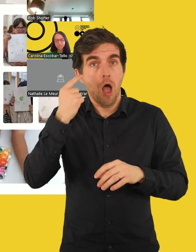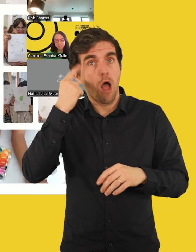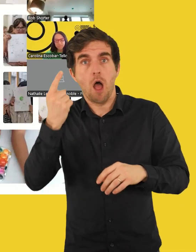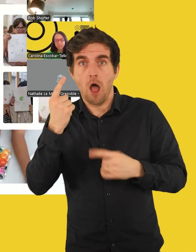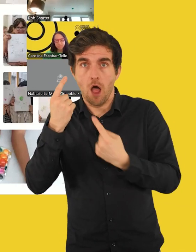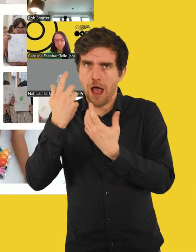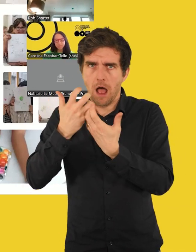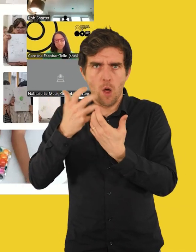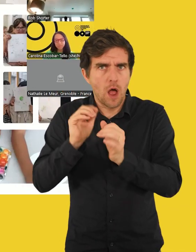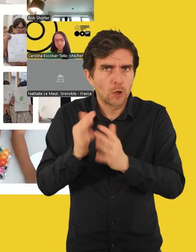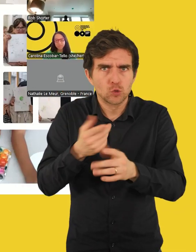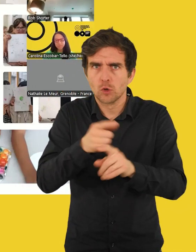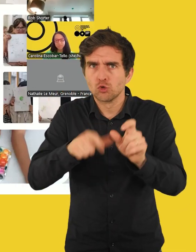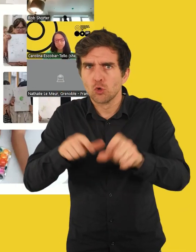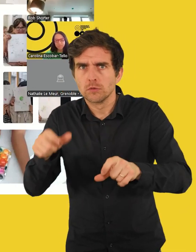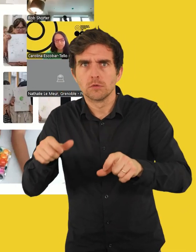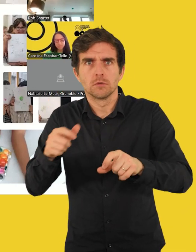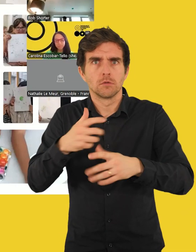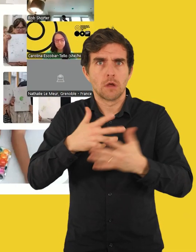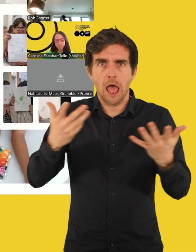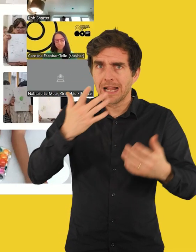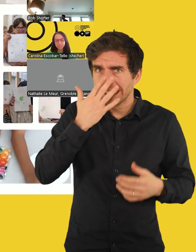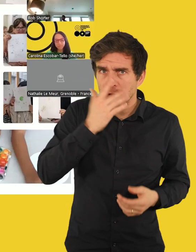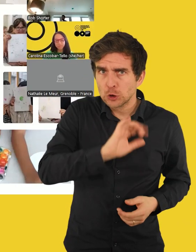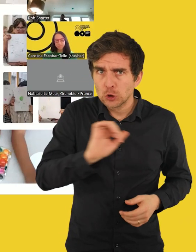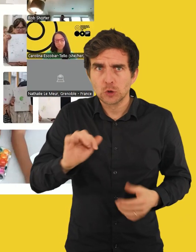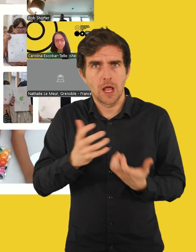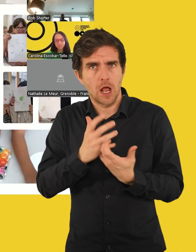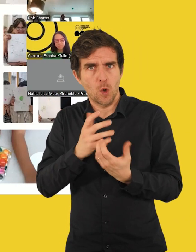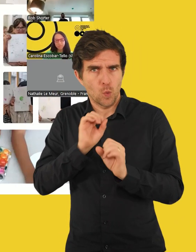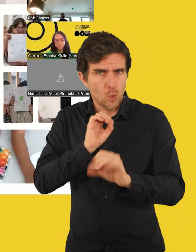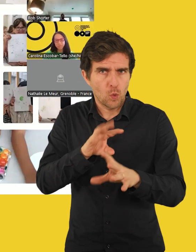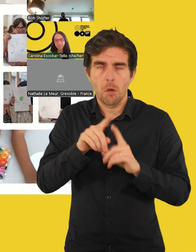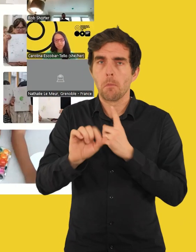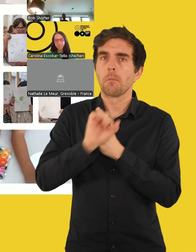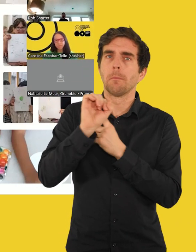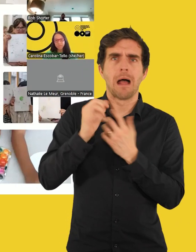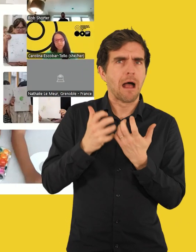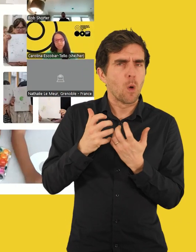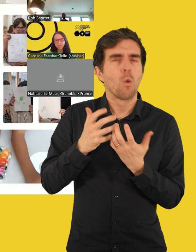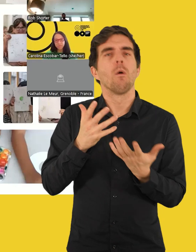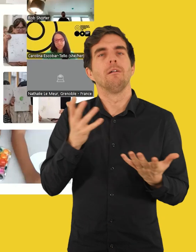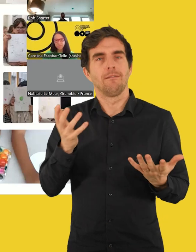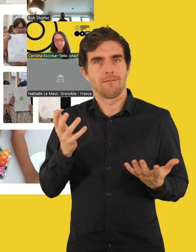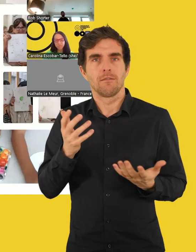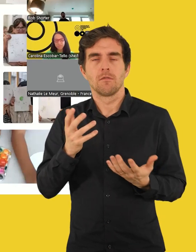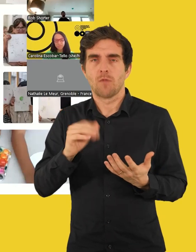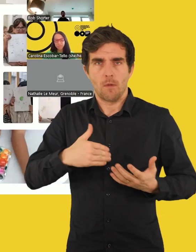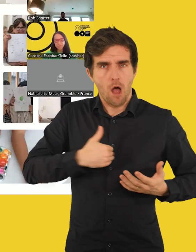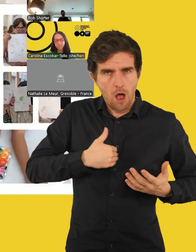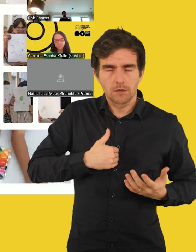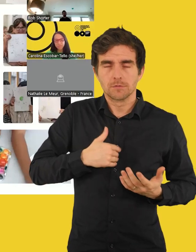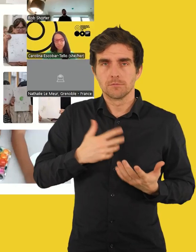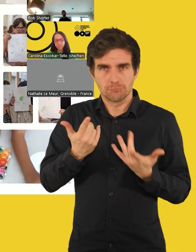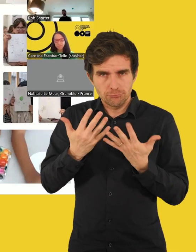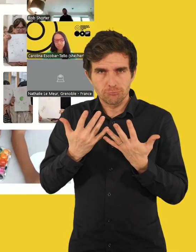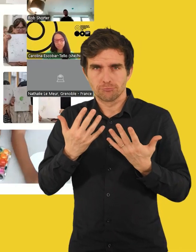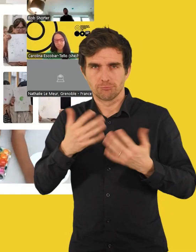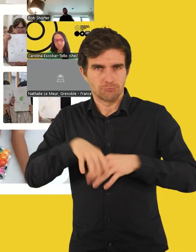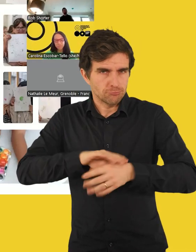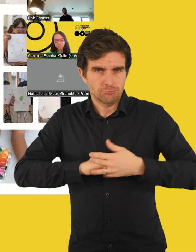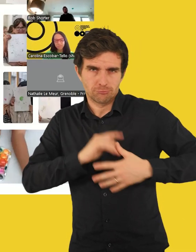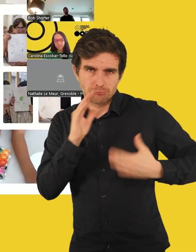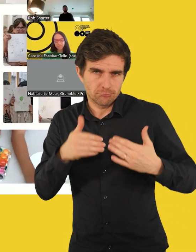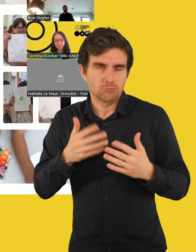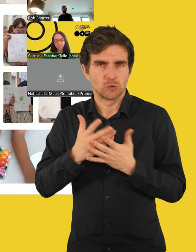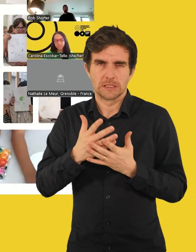How can you introduce these ideas to students of any age in a way that it touches the head, the heart, the hands,